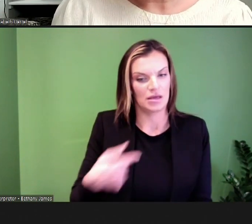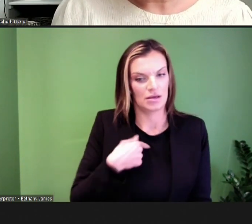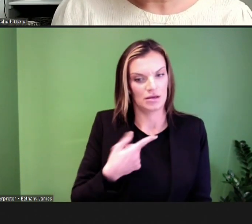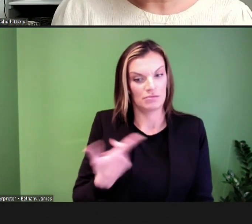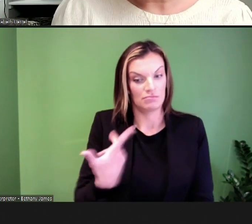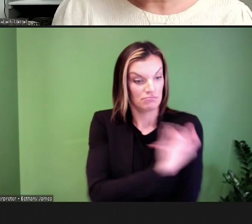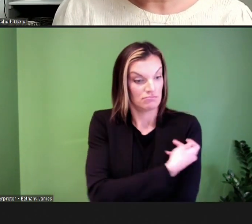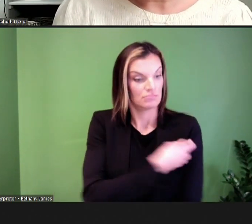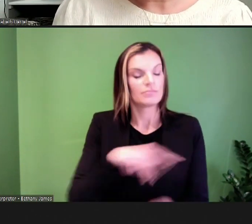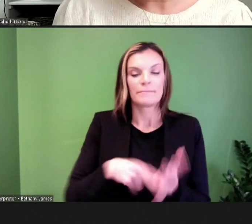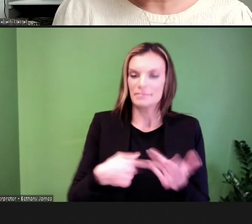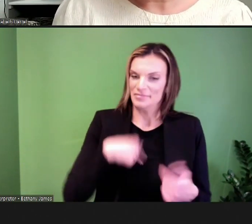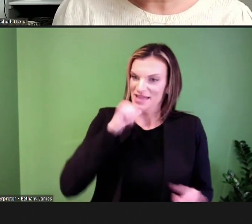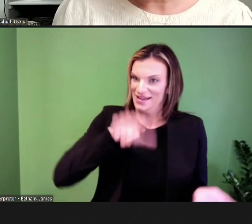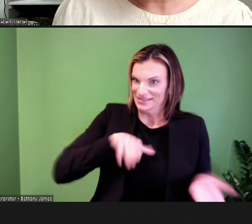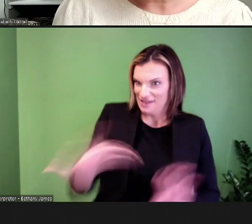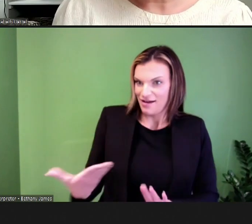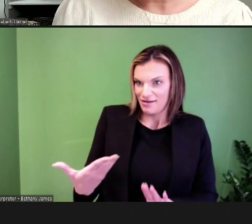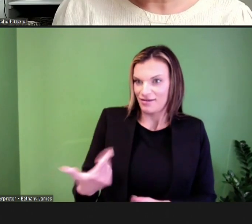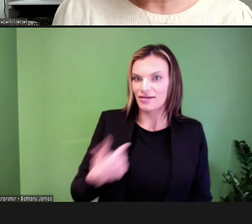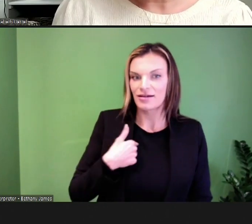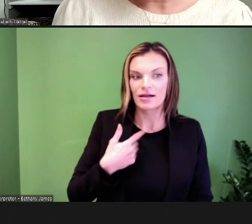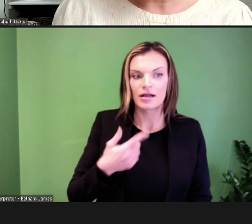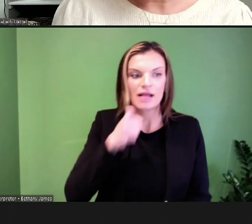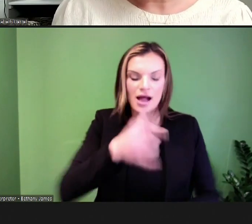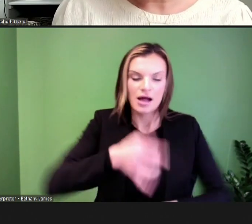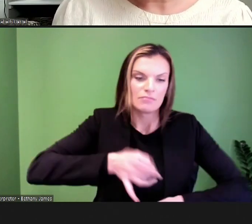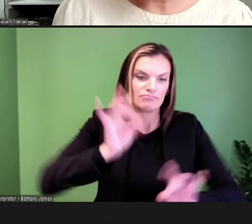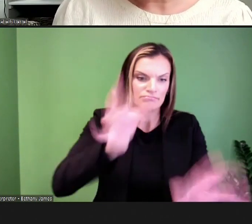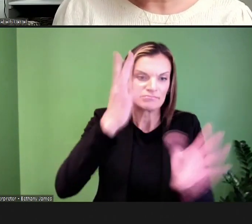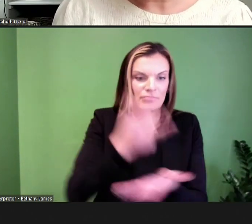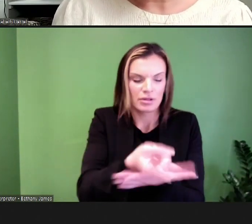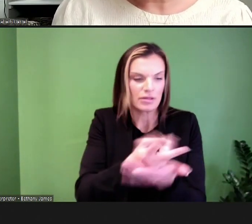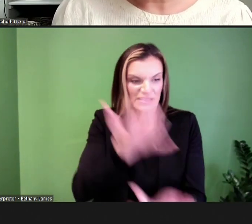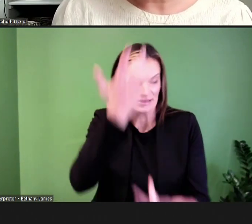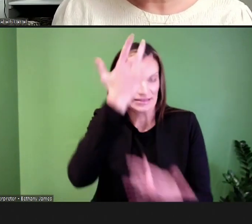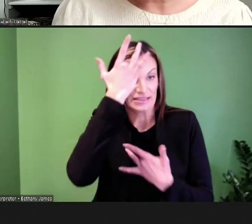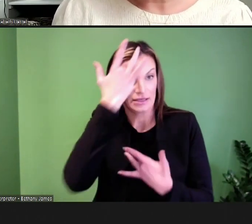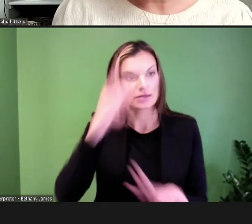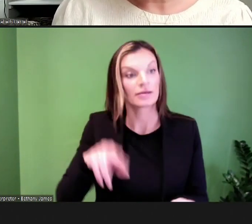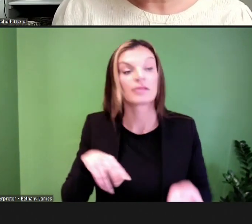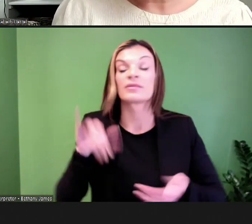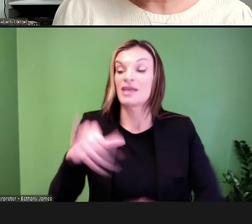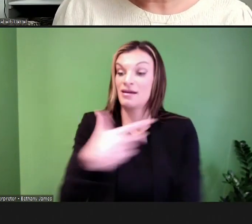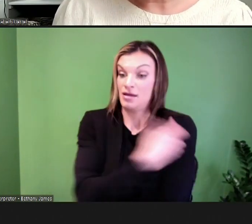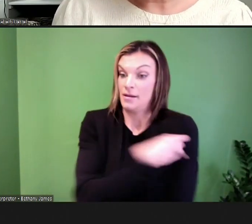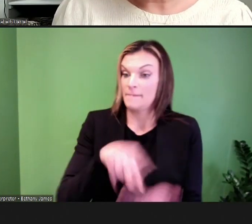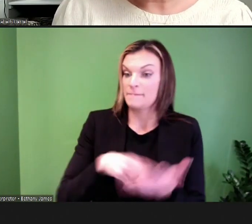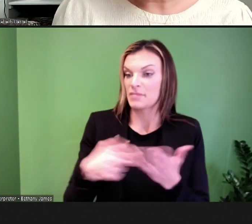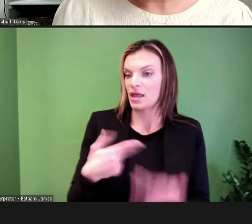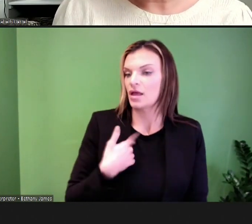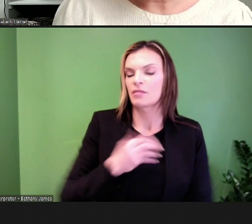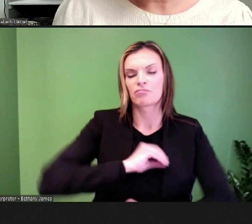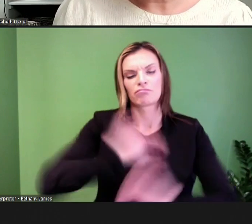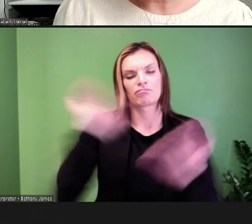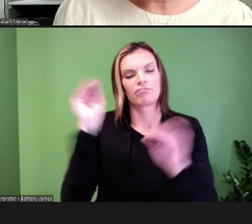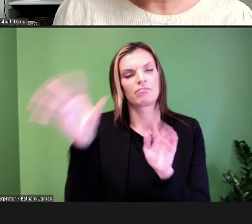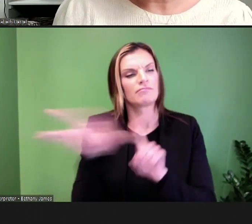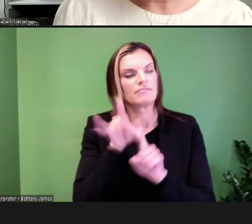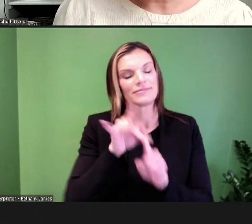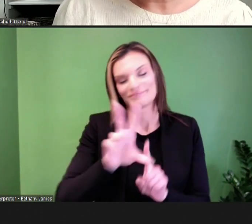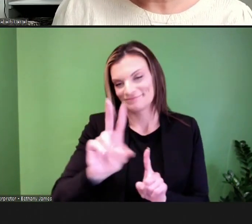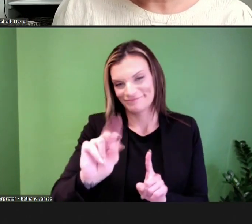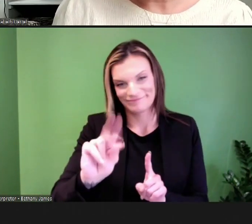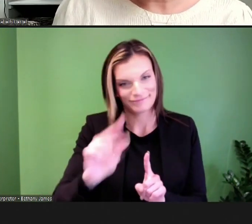doesn't mean that they will stop every single vaccinated individual from contracting COVID. We also know